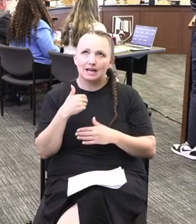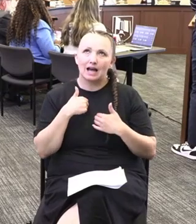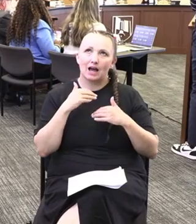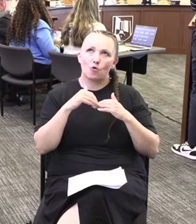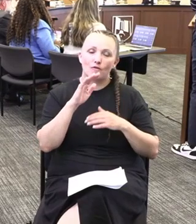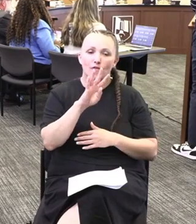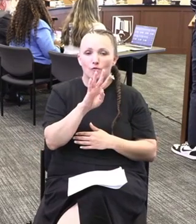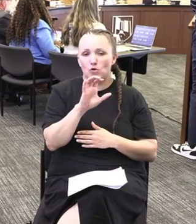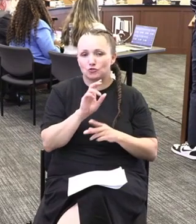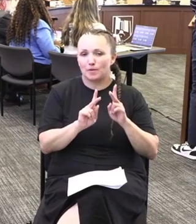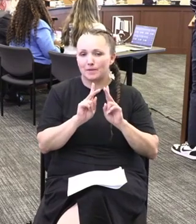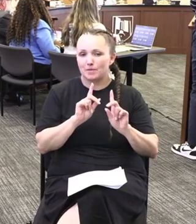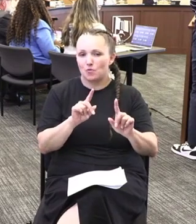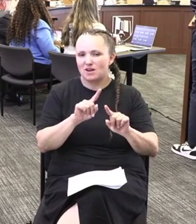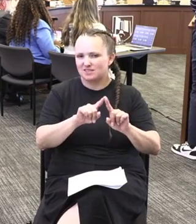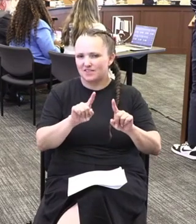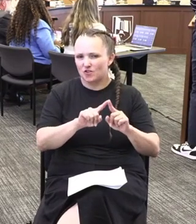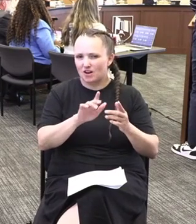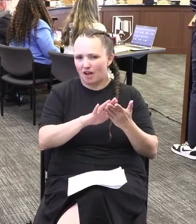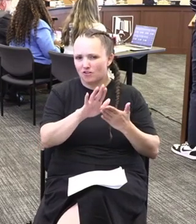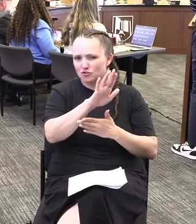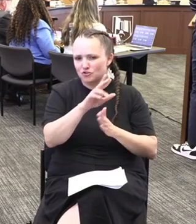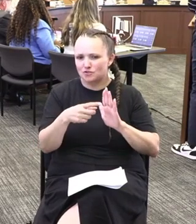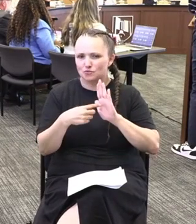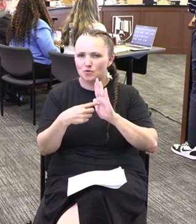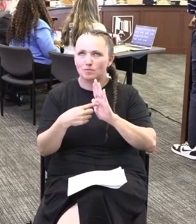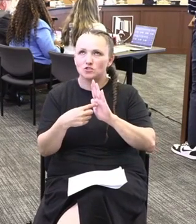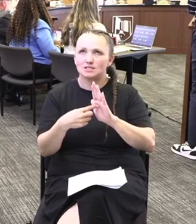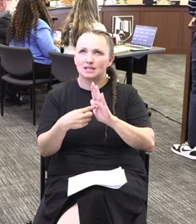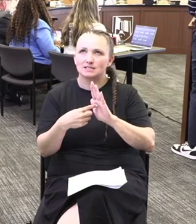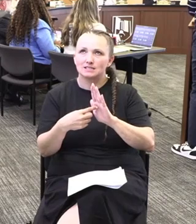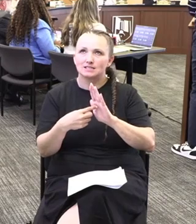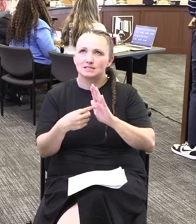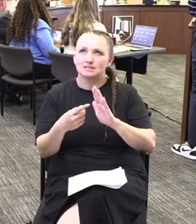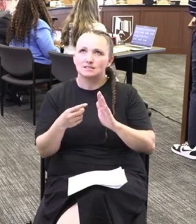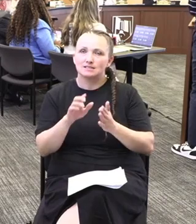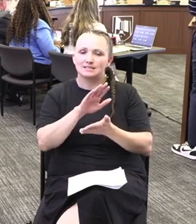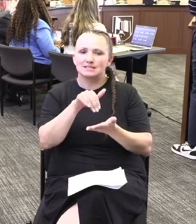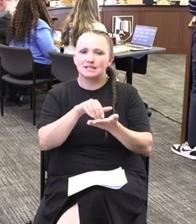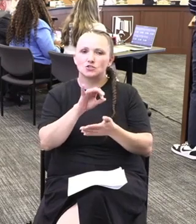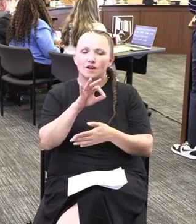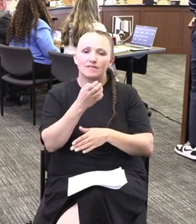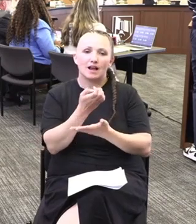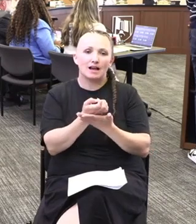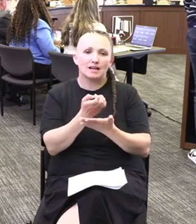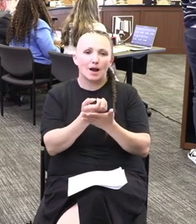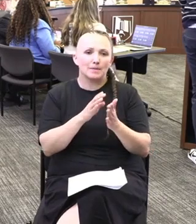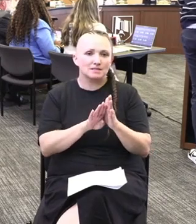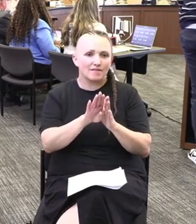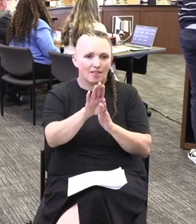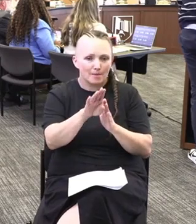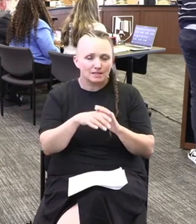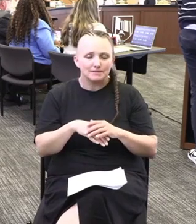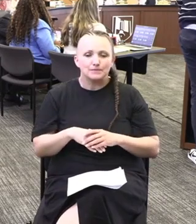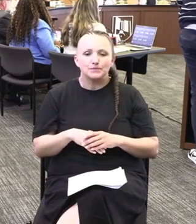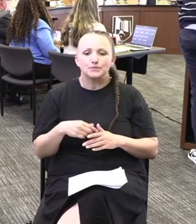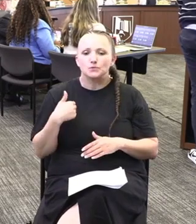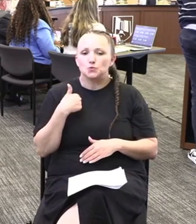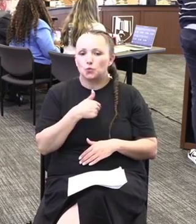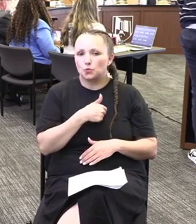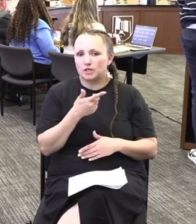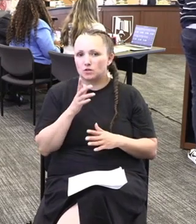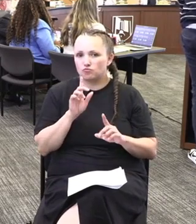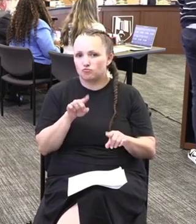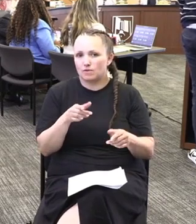different colleges and representatives of the Center of Economic Development. We were there